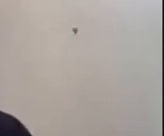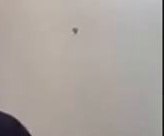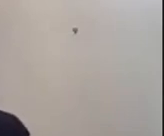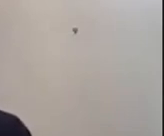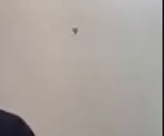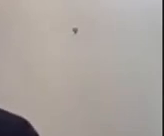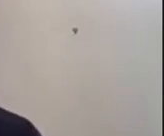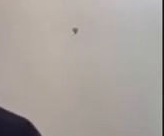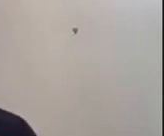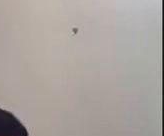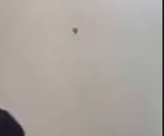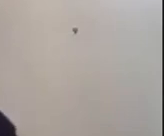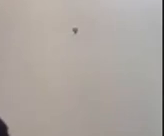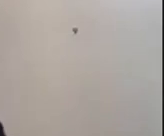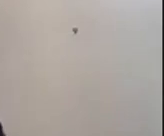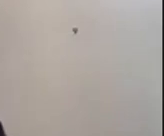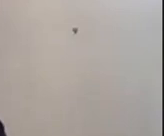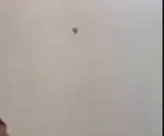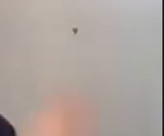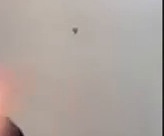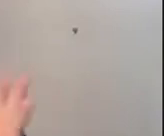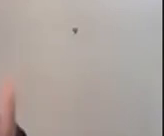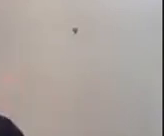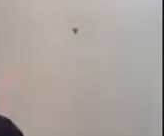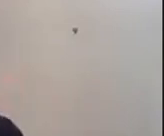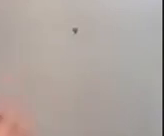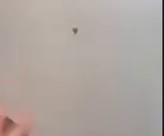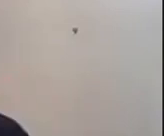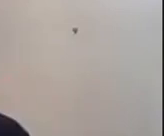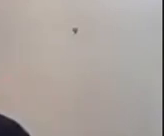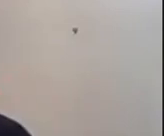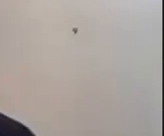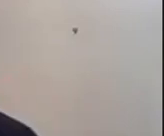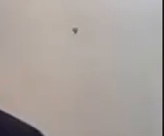responsible body, that's the governors or the trust, to actually do something